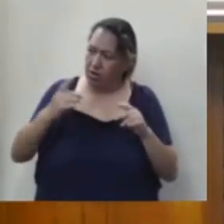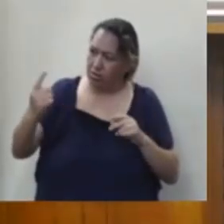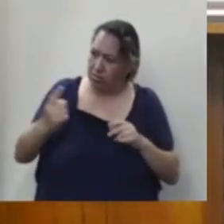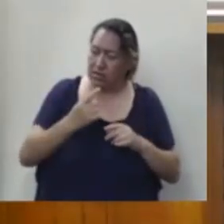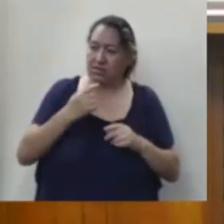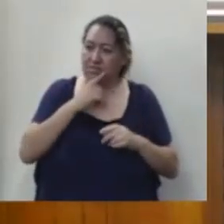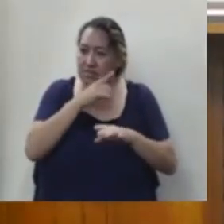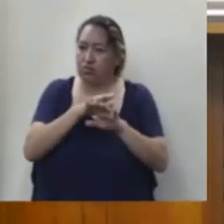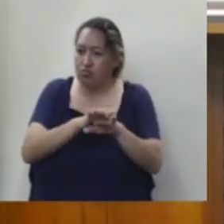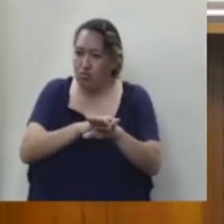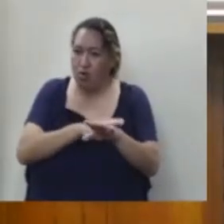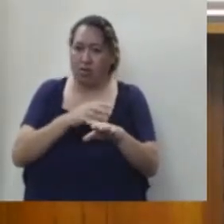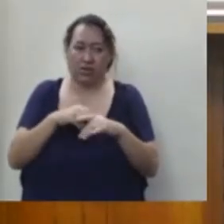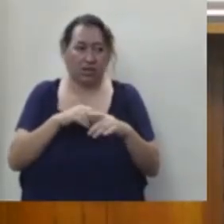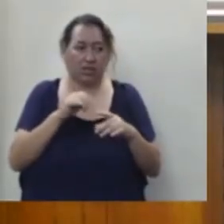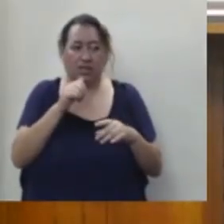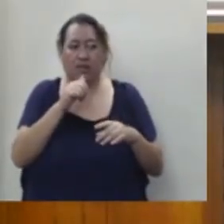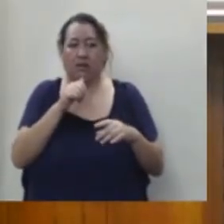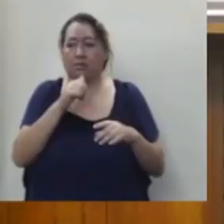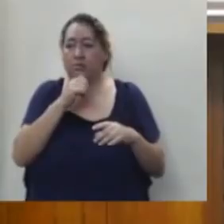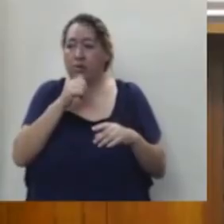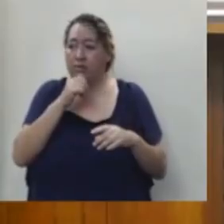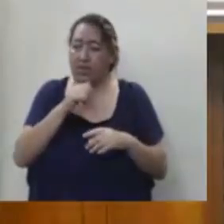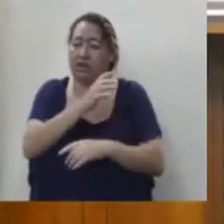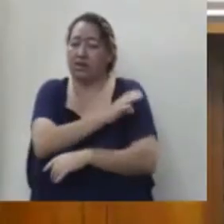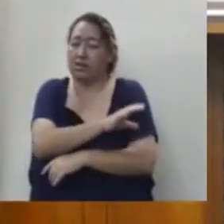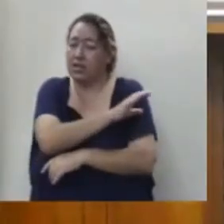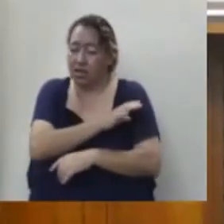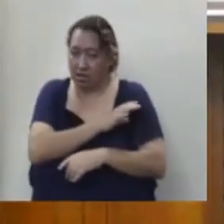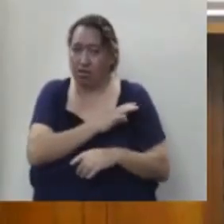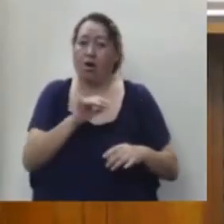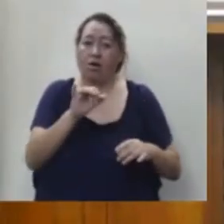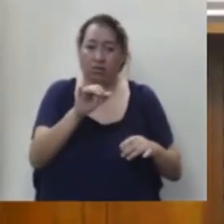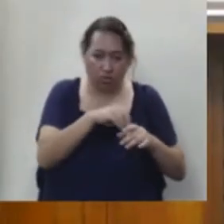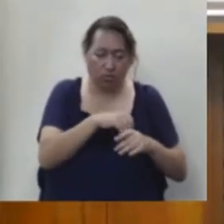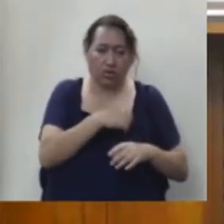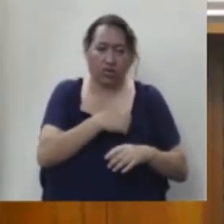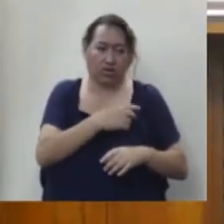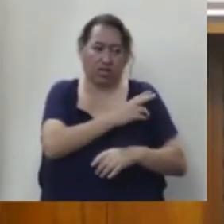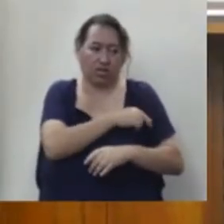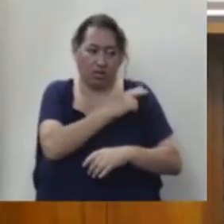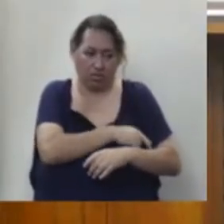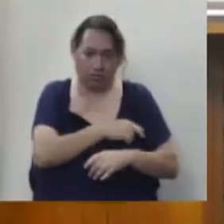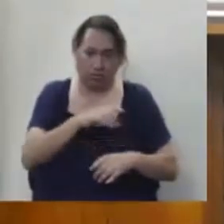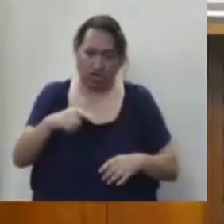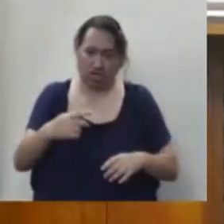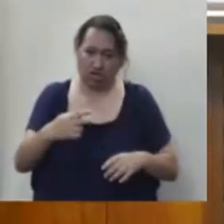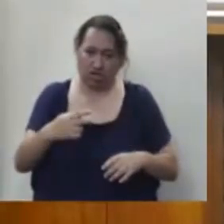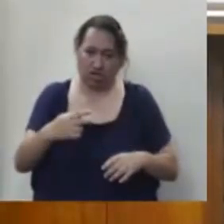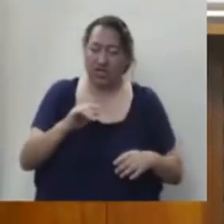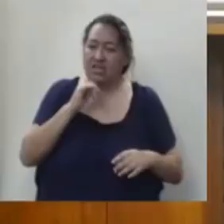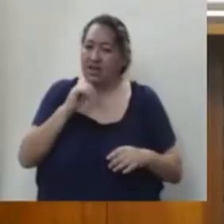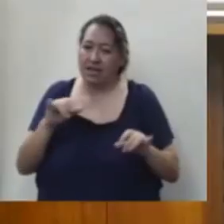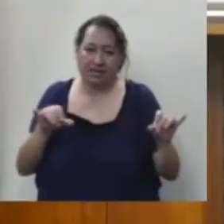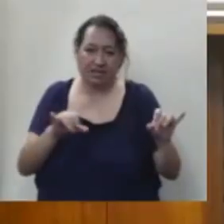clinics. Also with the Department of Public Health, you didn't see that big surge as when we started. A lot of